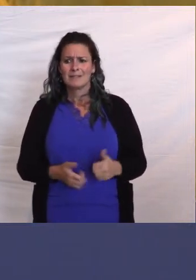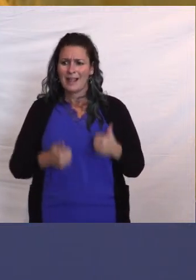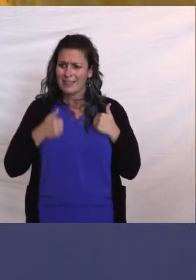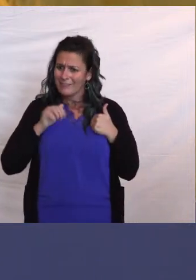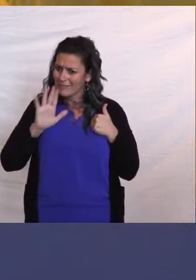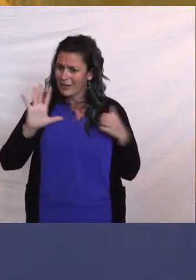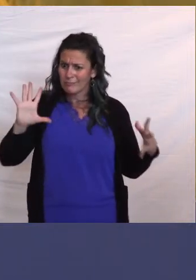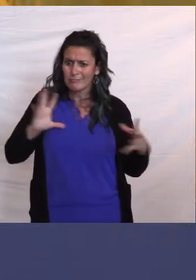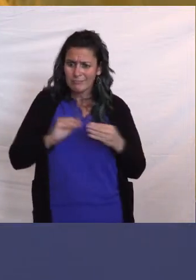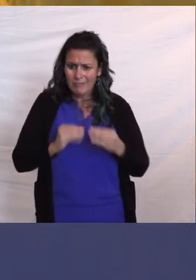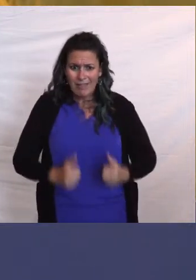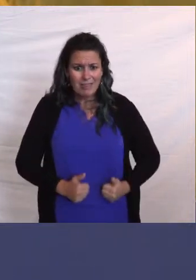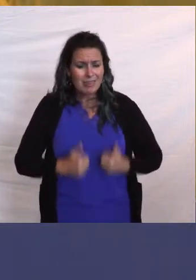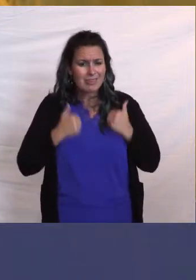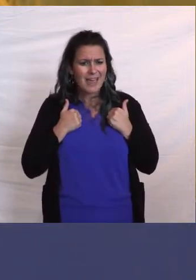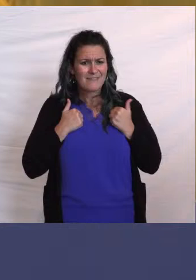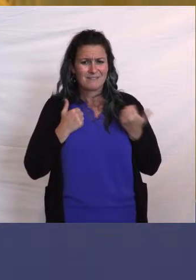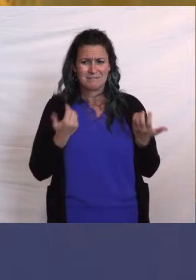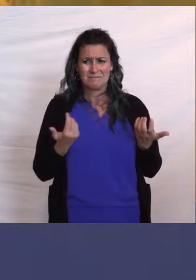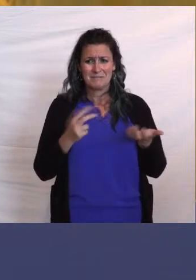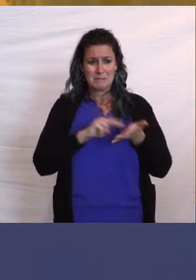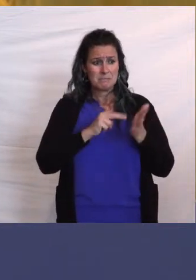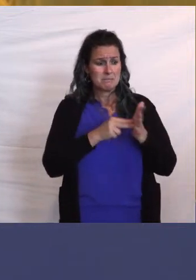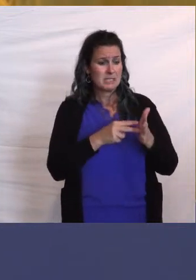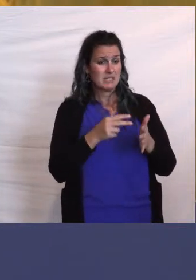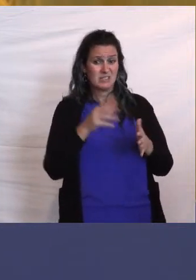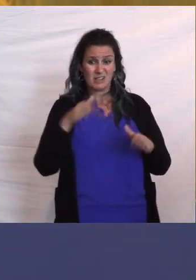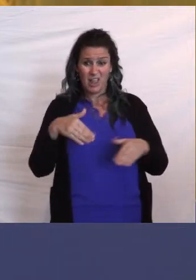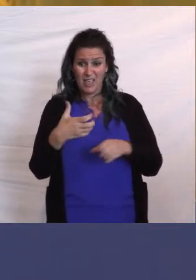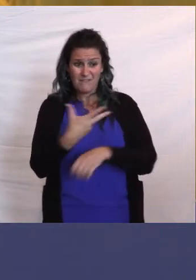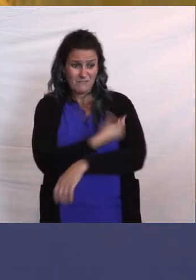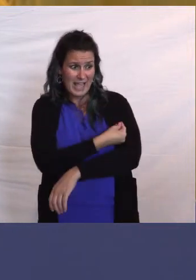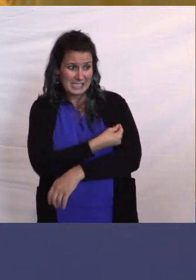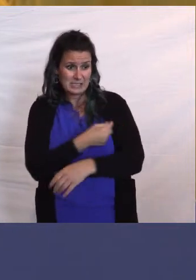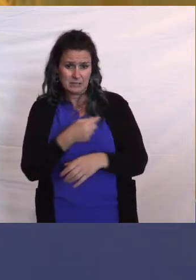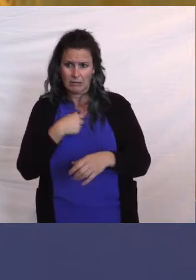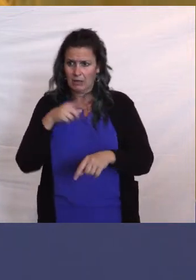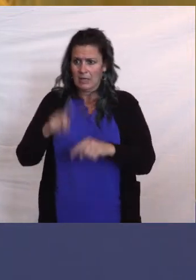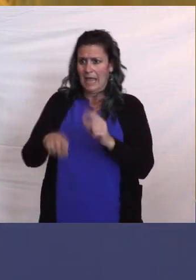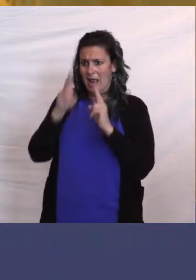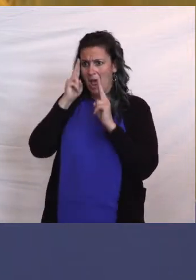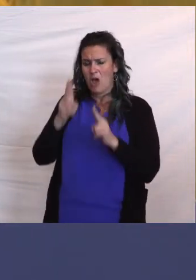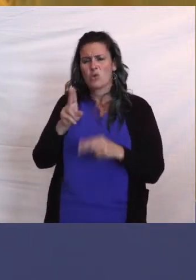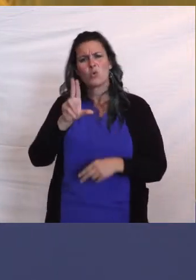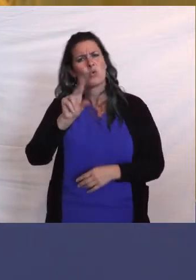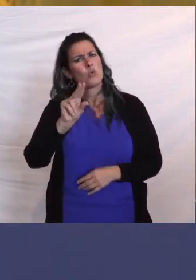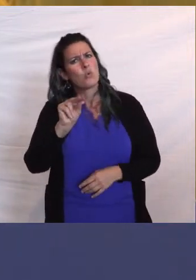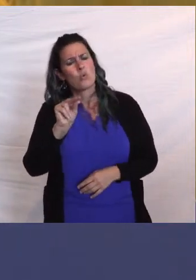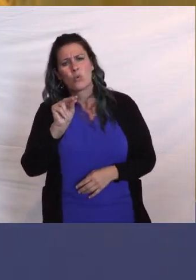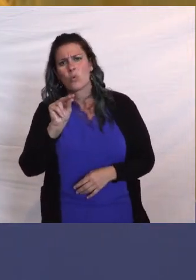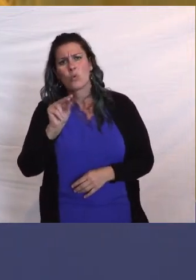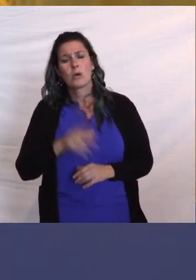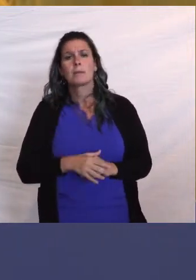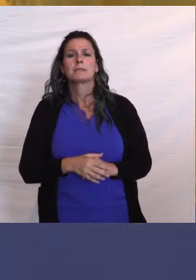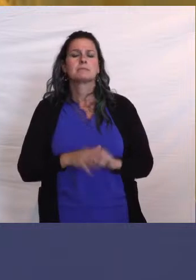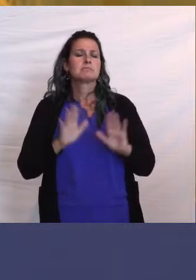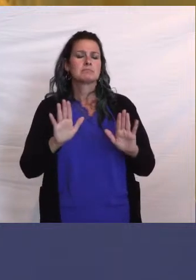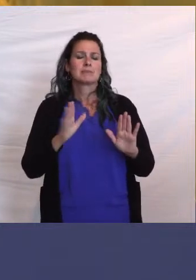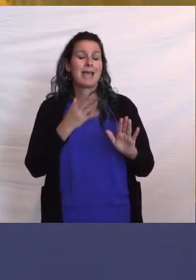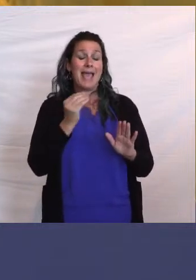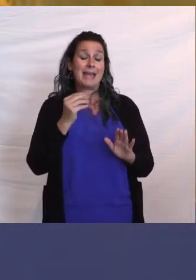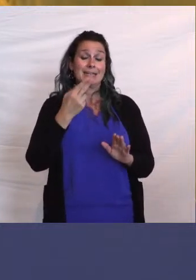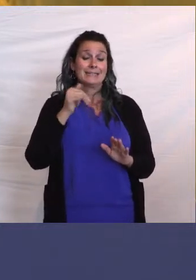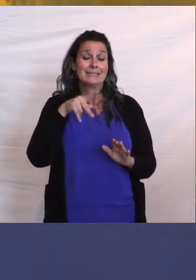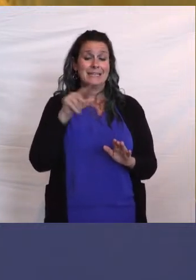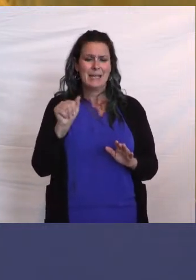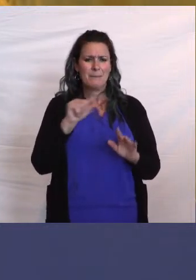and I don't think vaccine status disclosure is going to be in the cards. Forgetting the HIPAA question, where I'm not